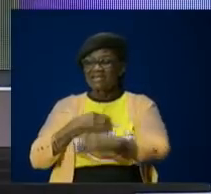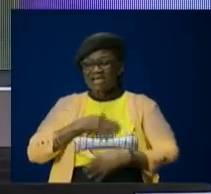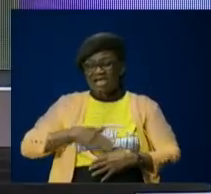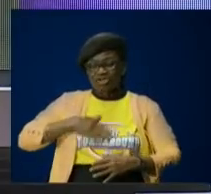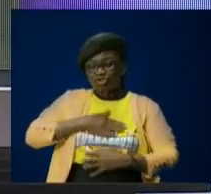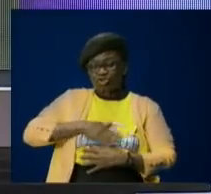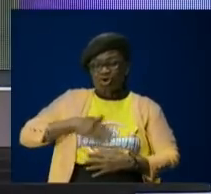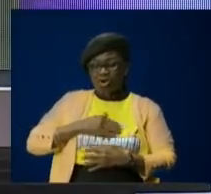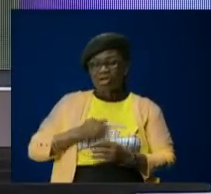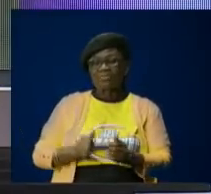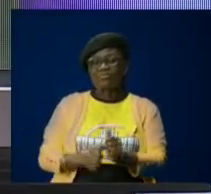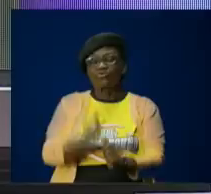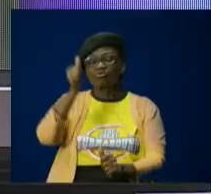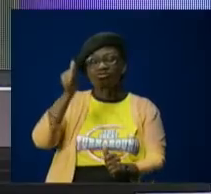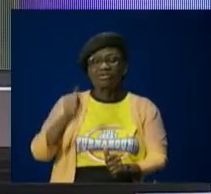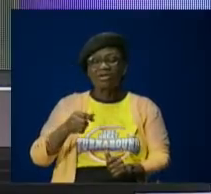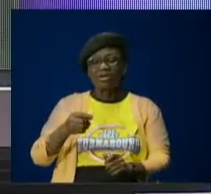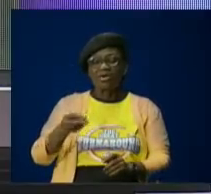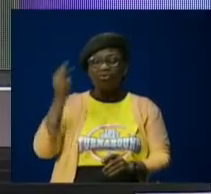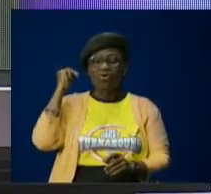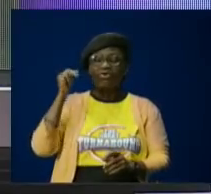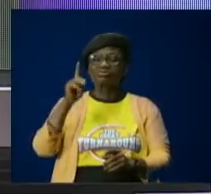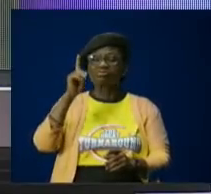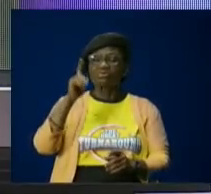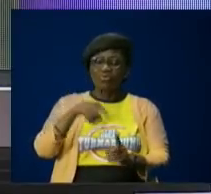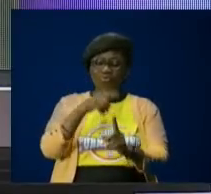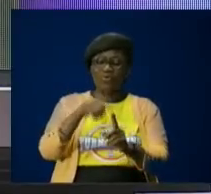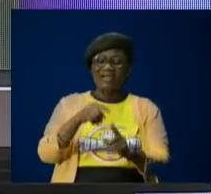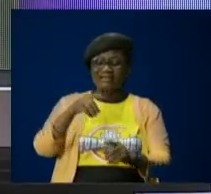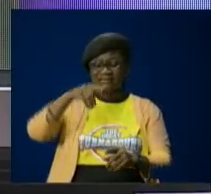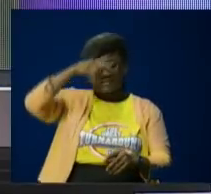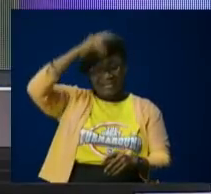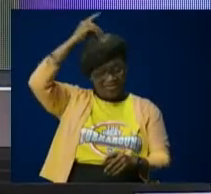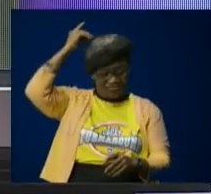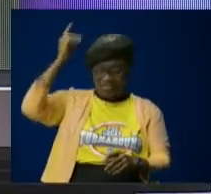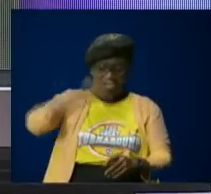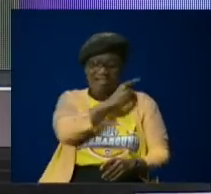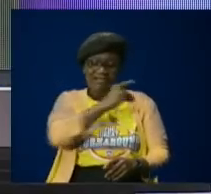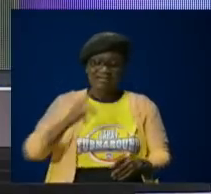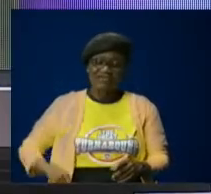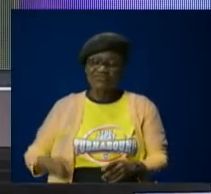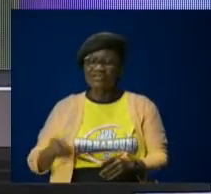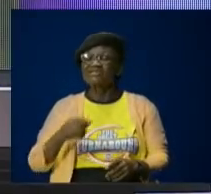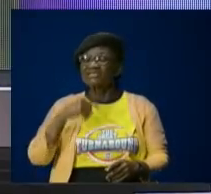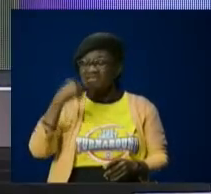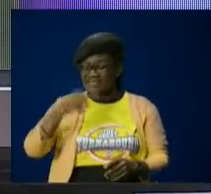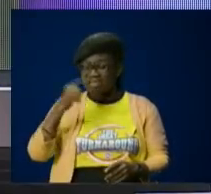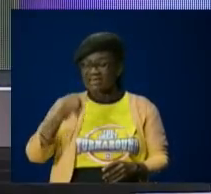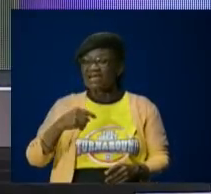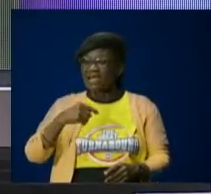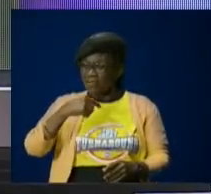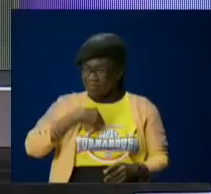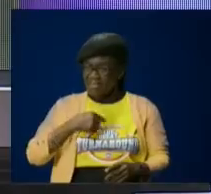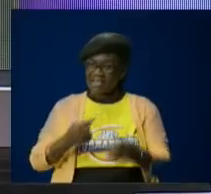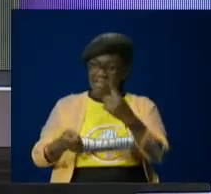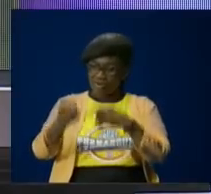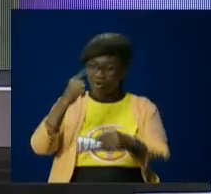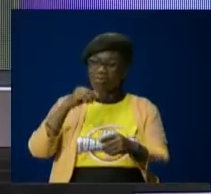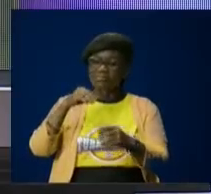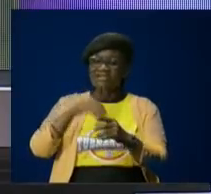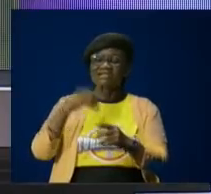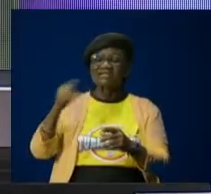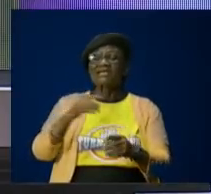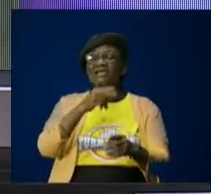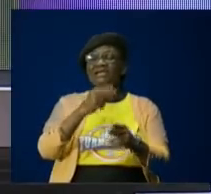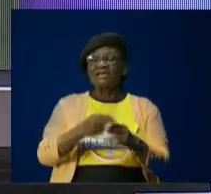was when David said, I come in the name of the Lord. I am